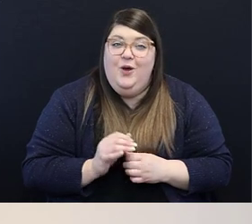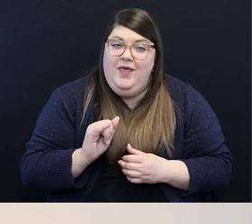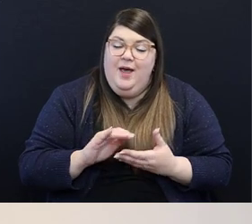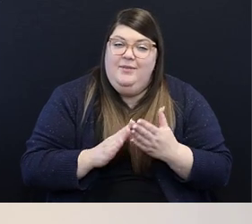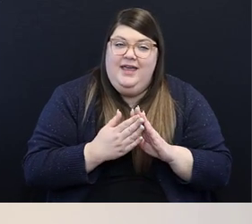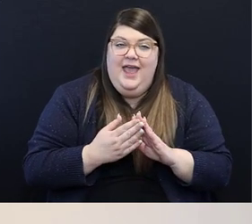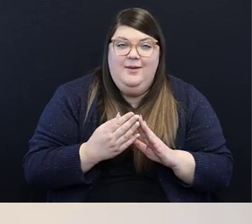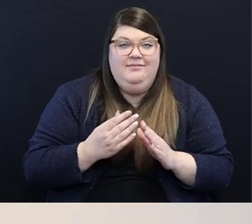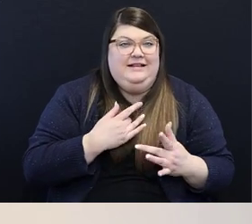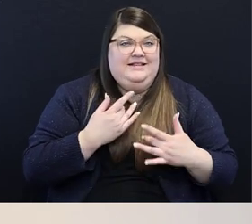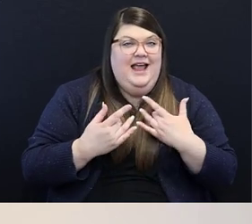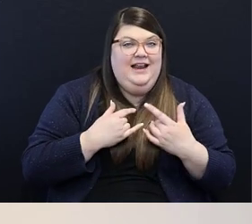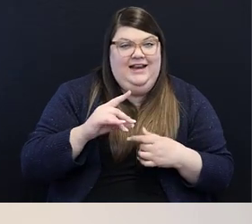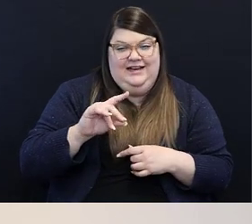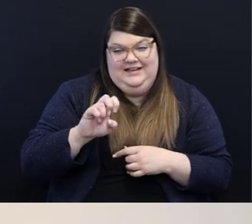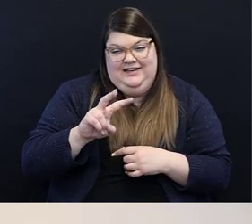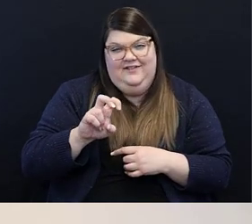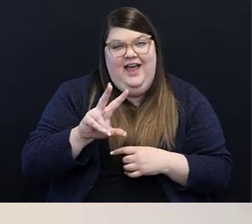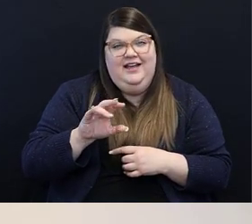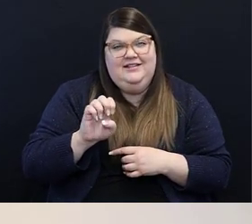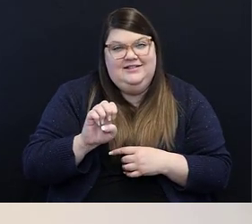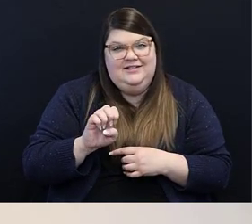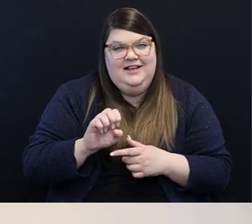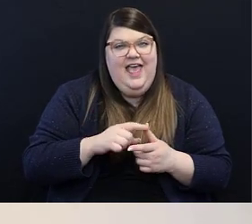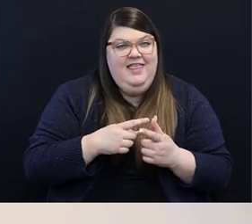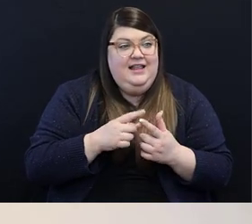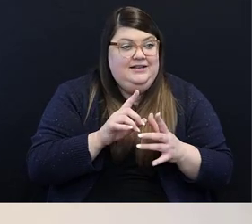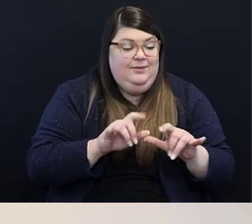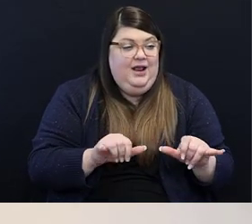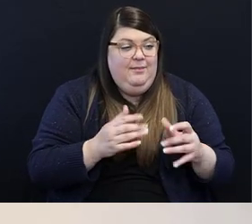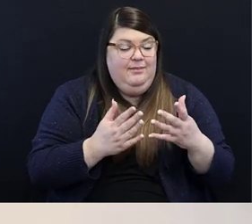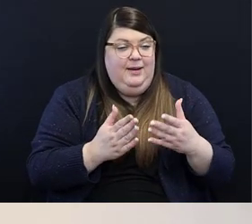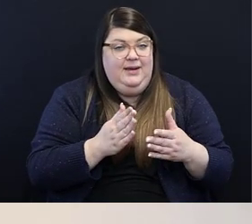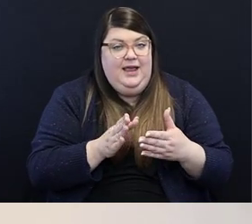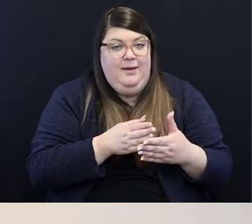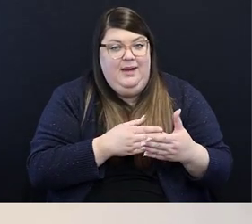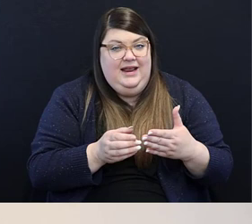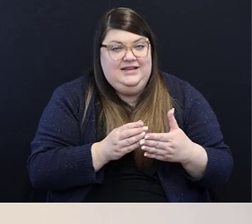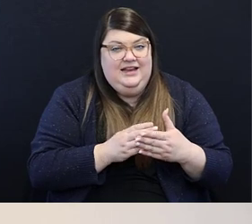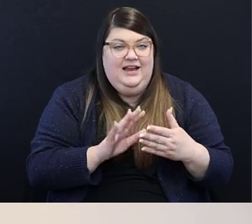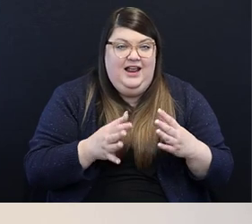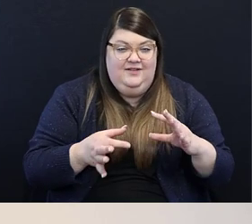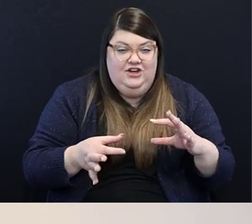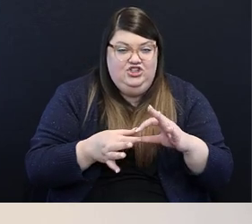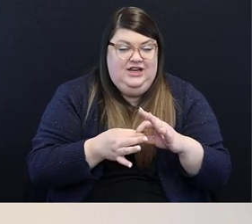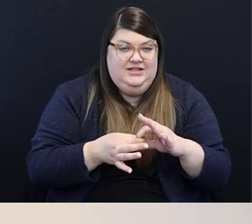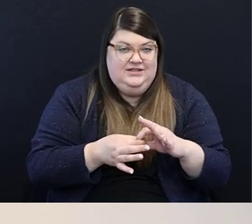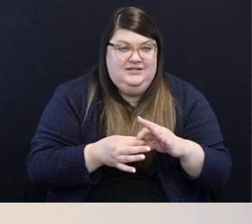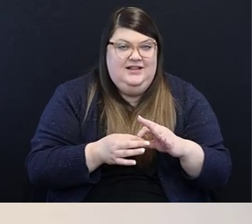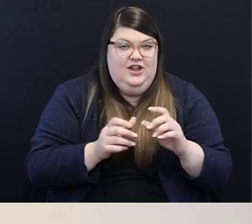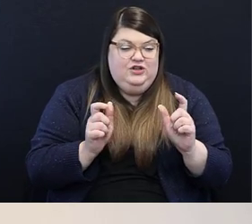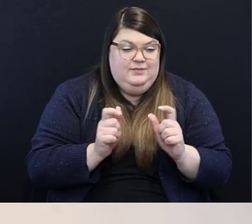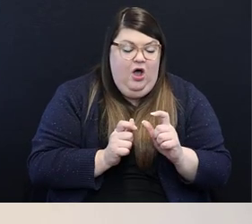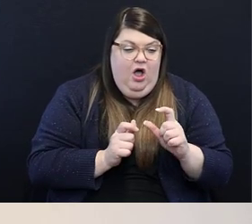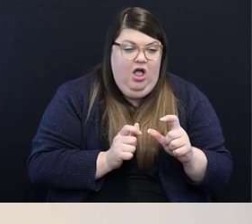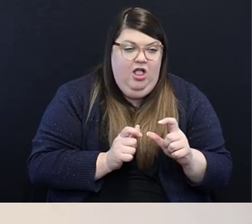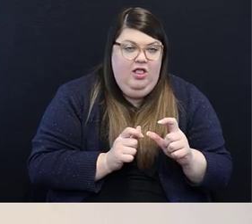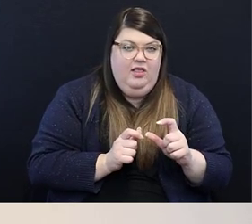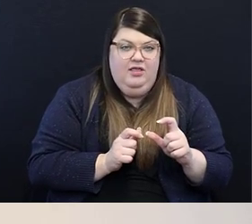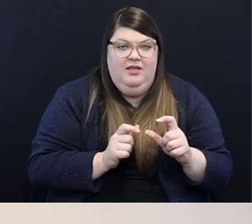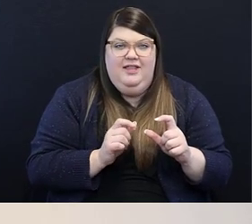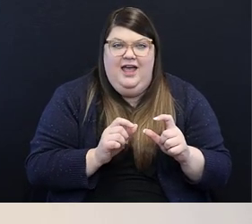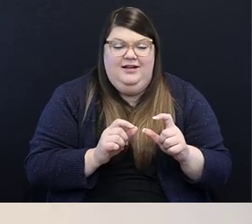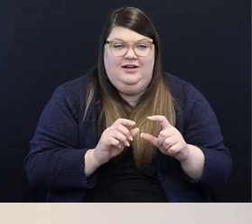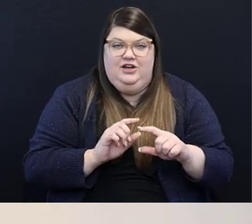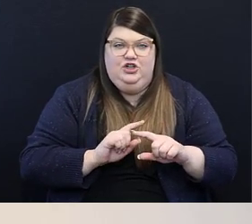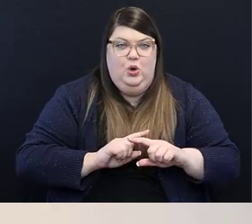to do. And then at the same time, there might be paintings that I'm working on adjacent that are, the little mini paintings are a totally other painting